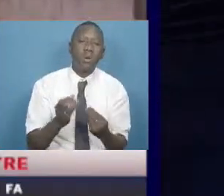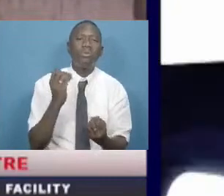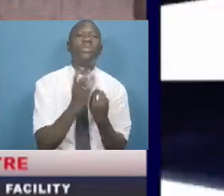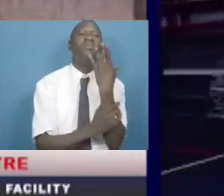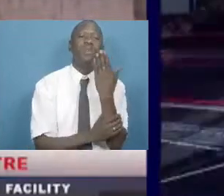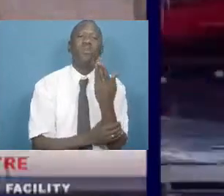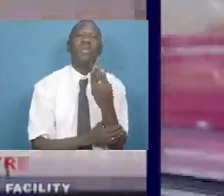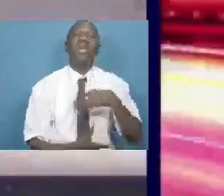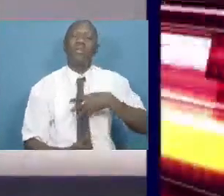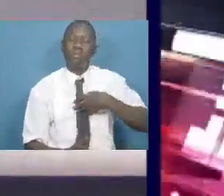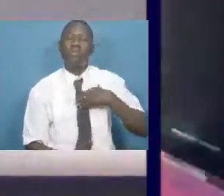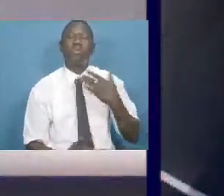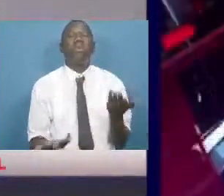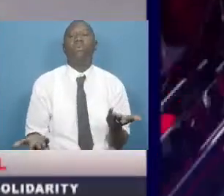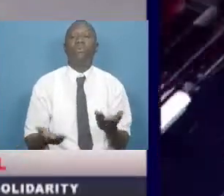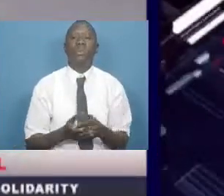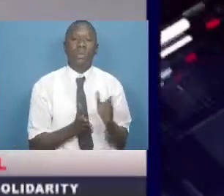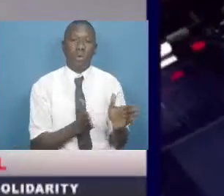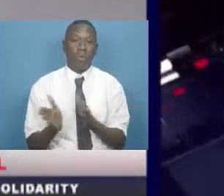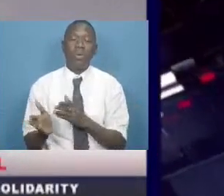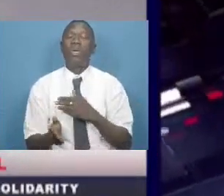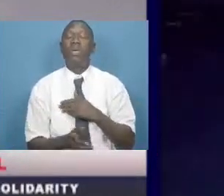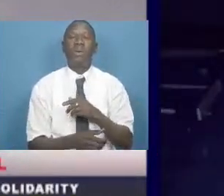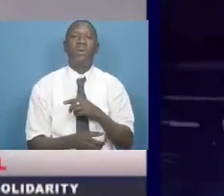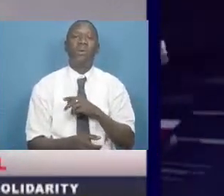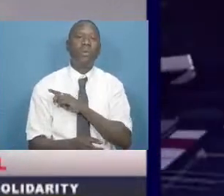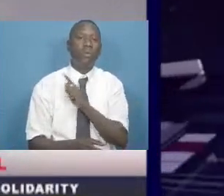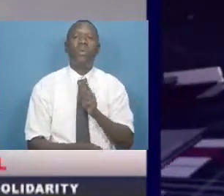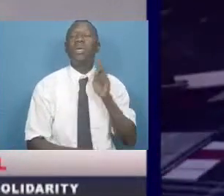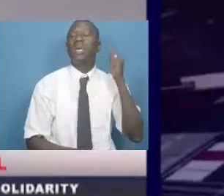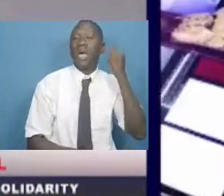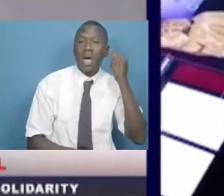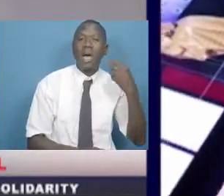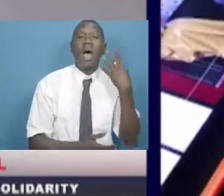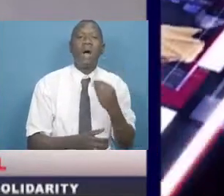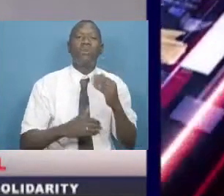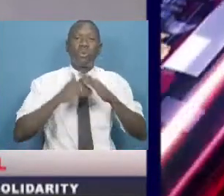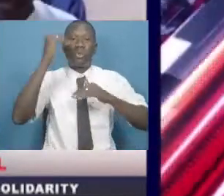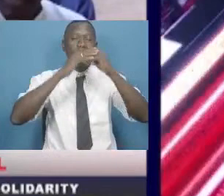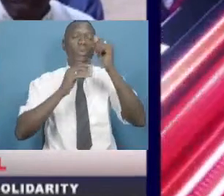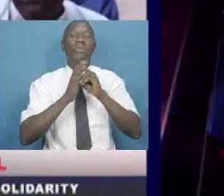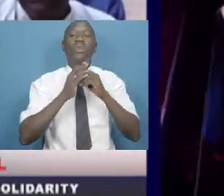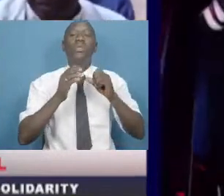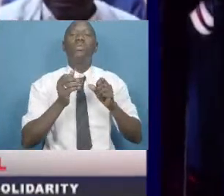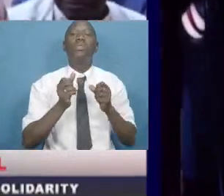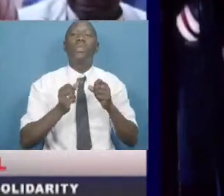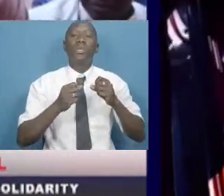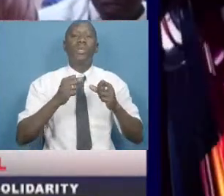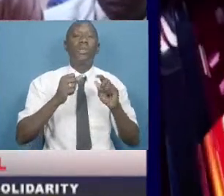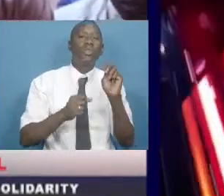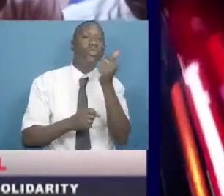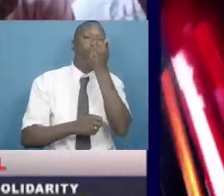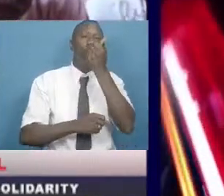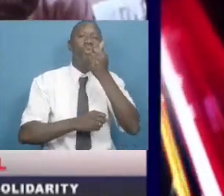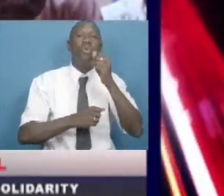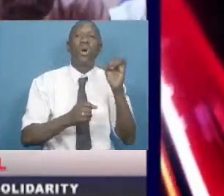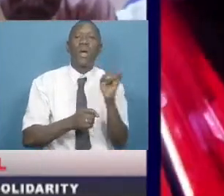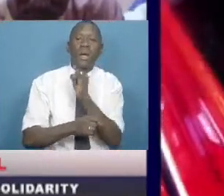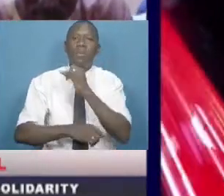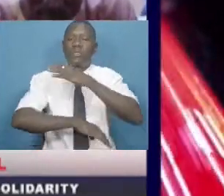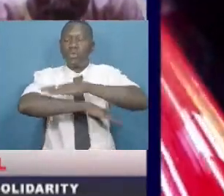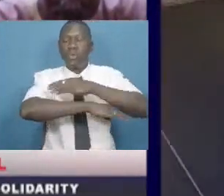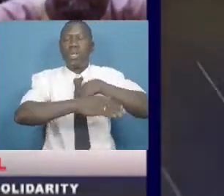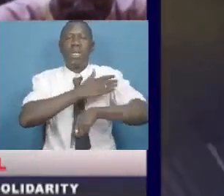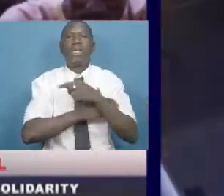development. We hear how the construction of a new Quranic school in Nyani Kayai in the Sierra North